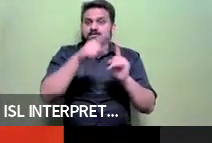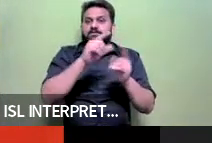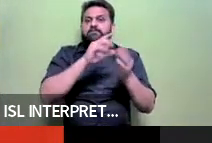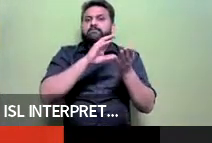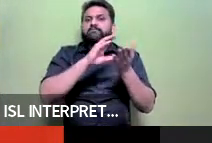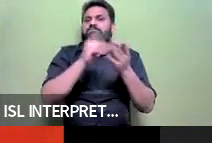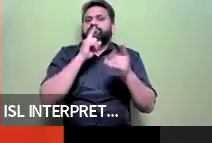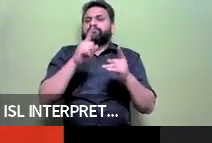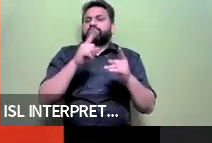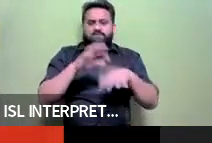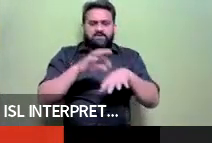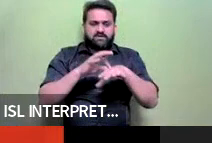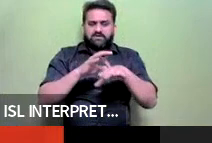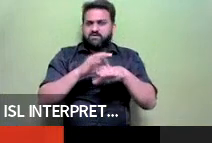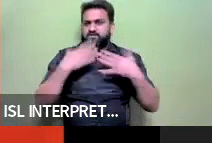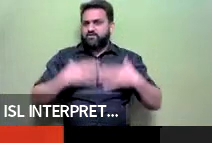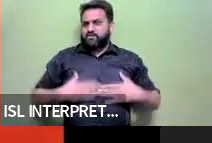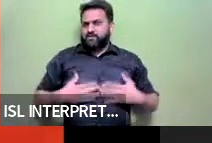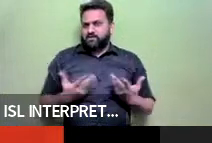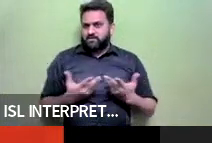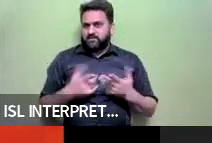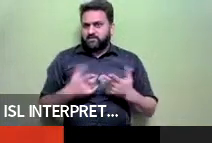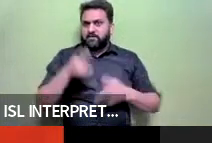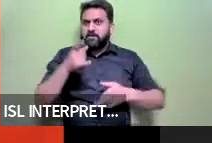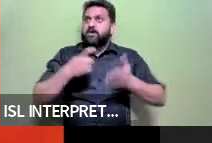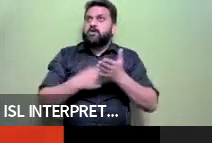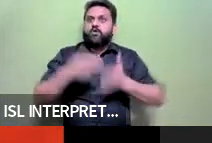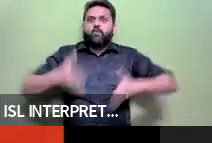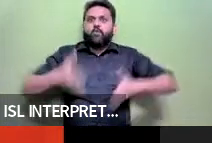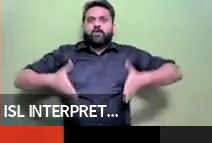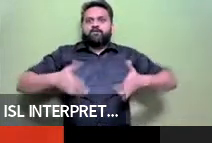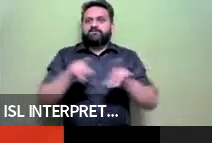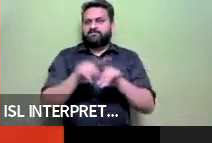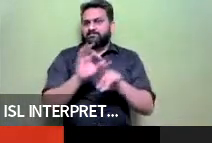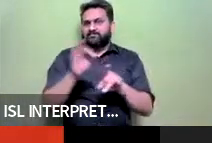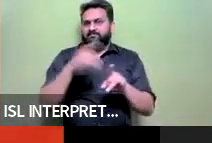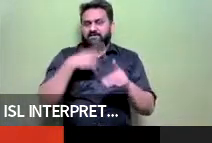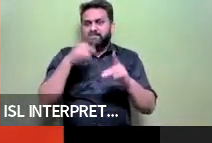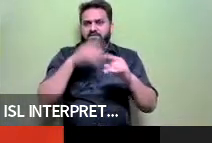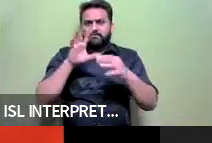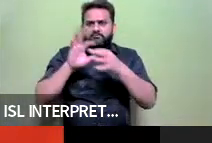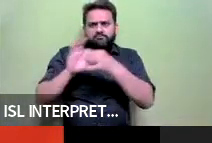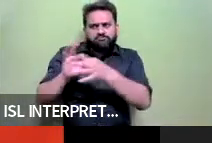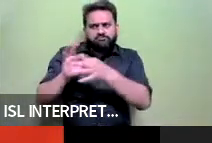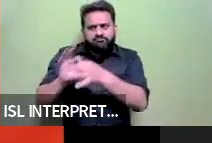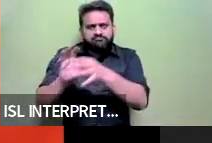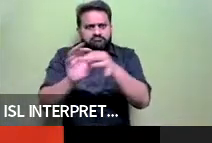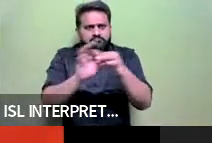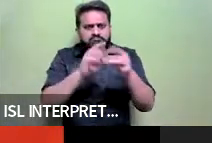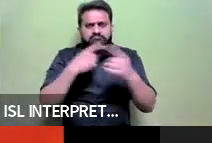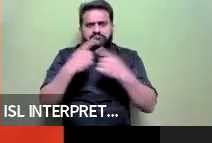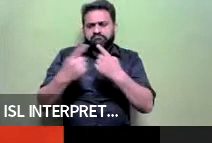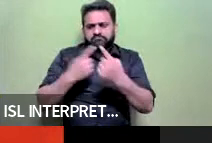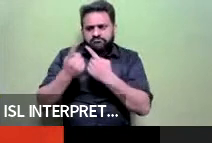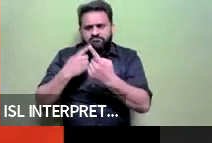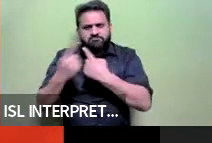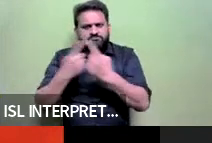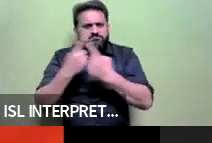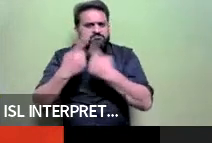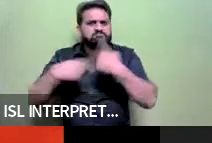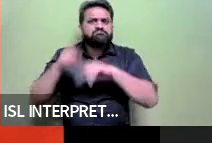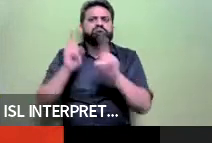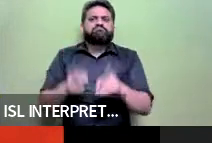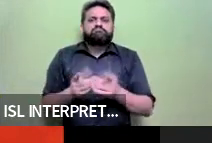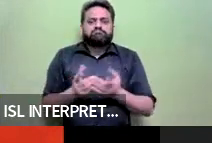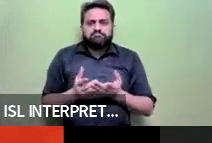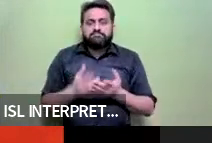robot. They are human beings. They want to engage with the counsels. They want to engage with the student. They want to have a discussion with them. So most